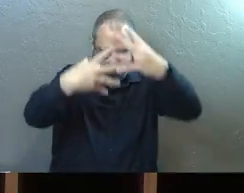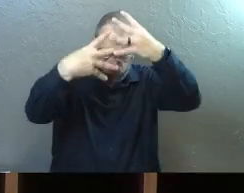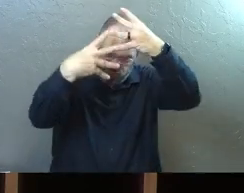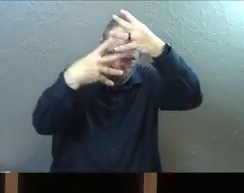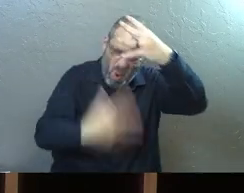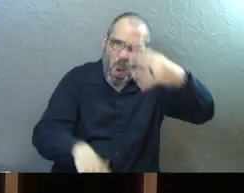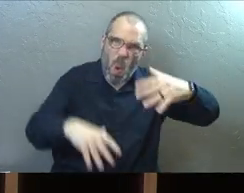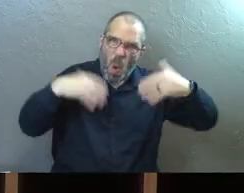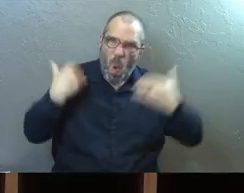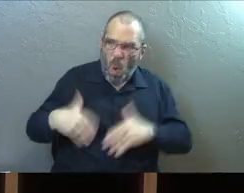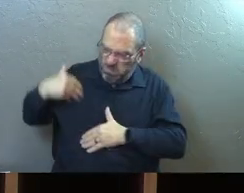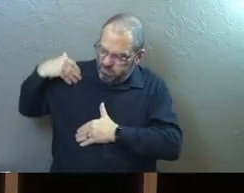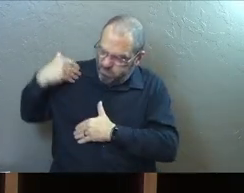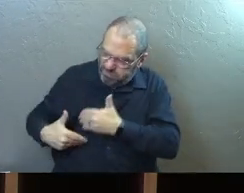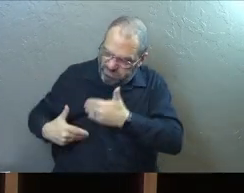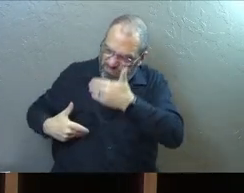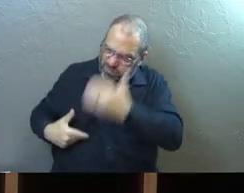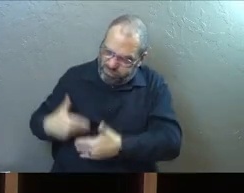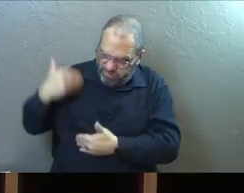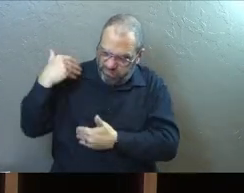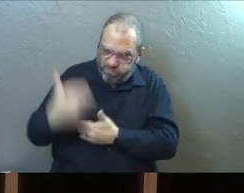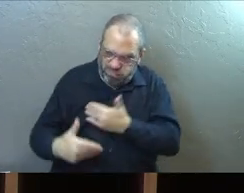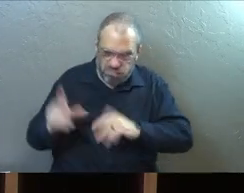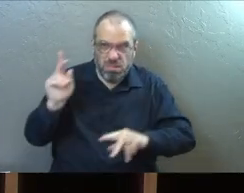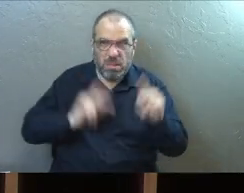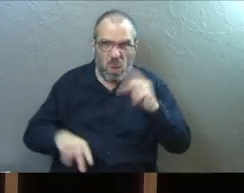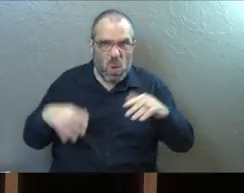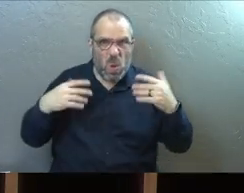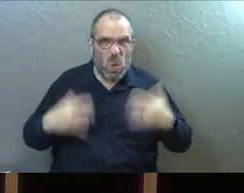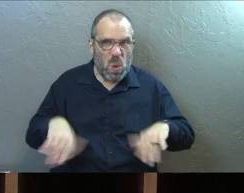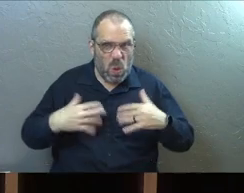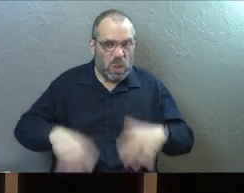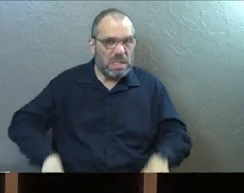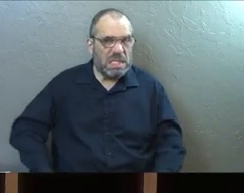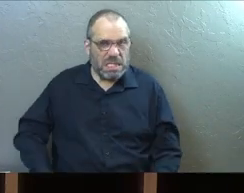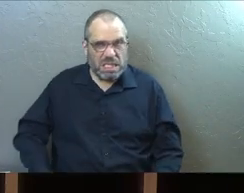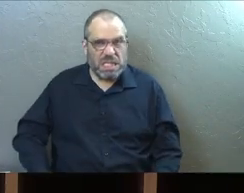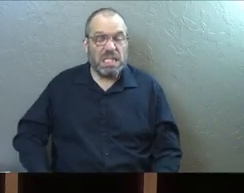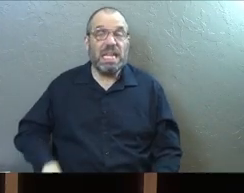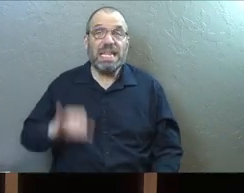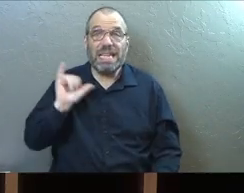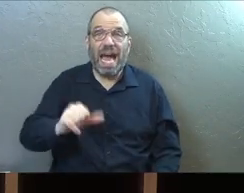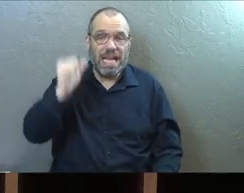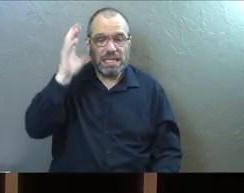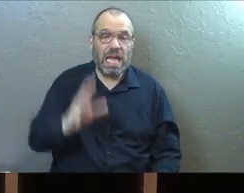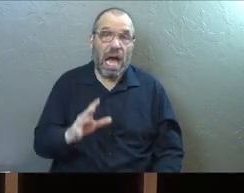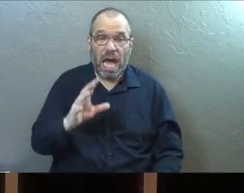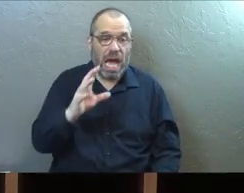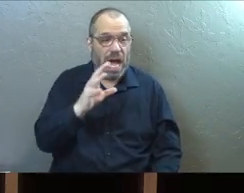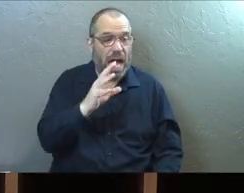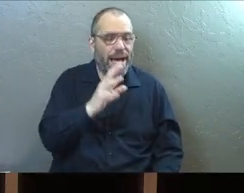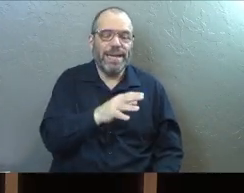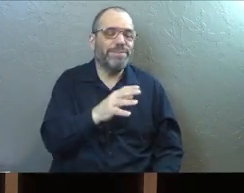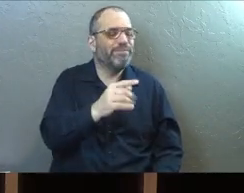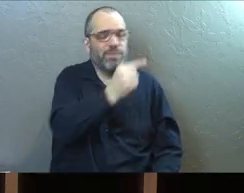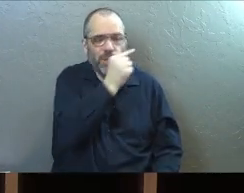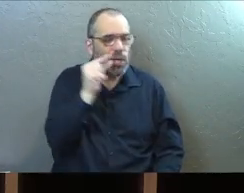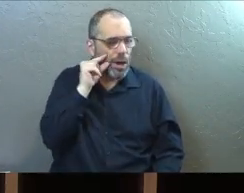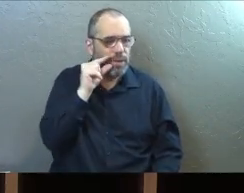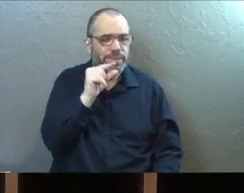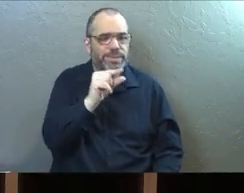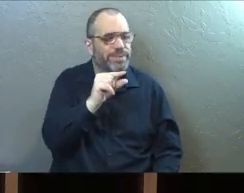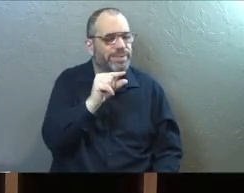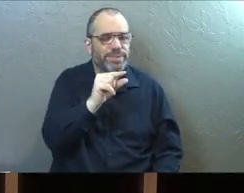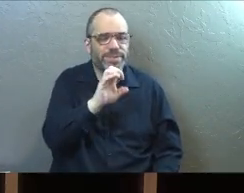on down through the centuries, down through the generations. And when they did that, God removed them from the garden. And here's the